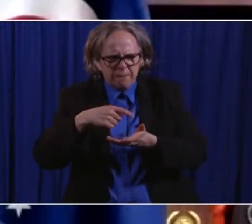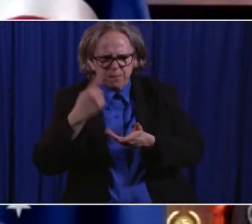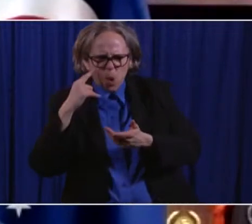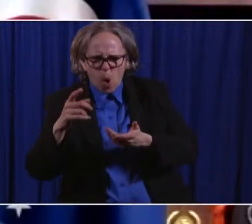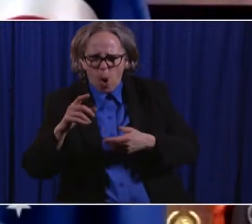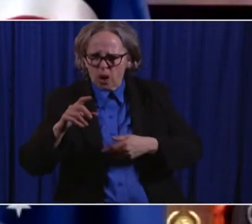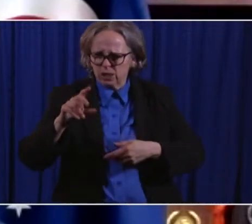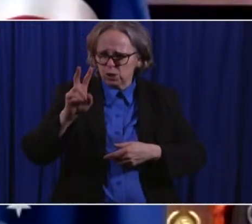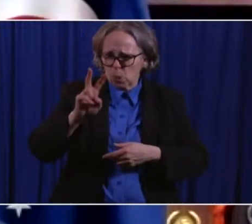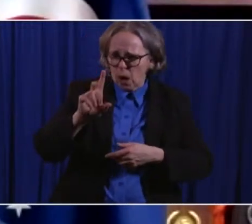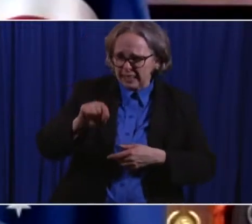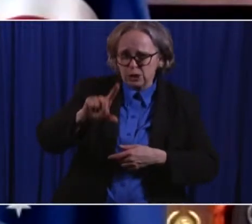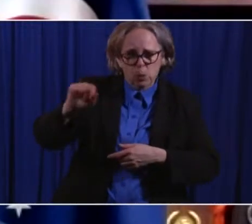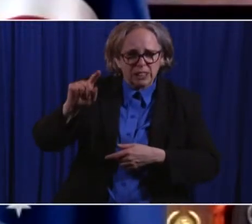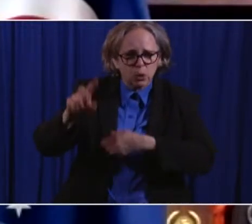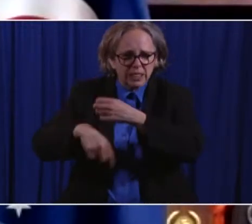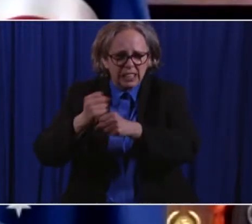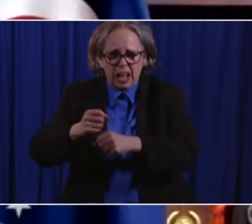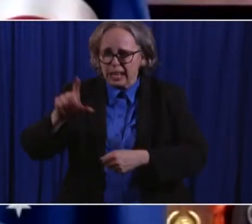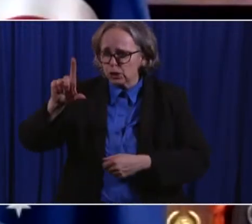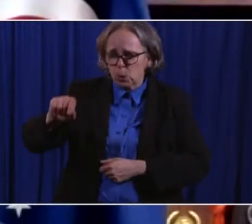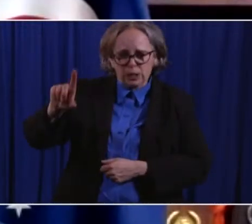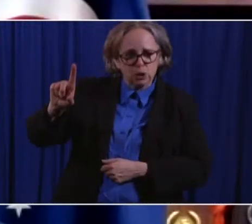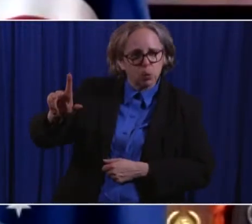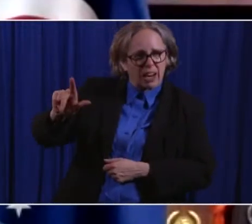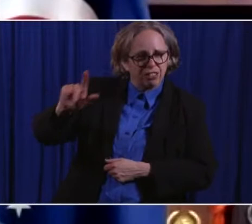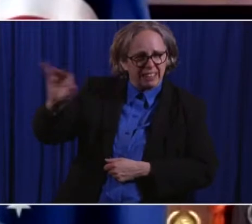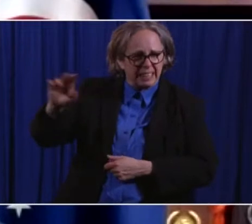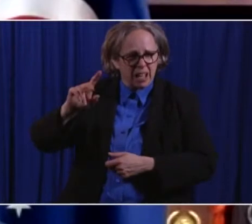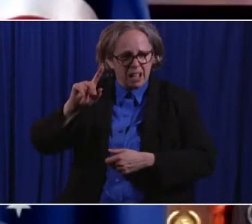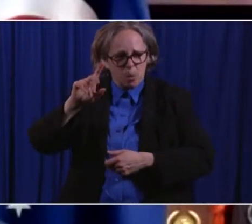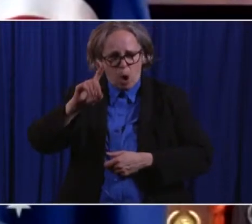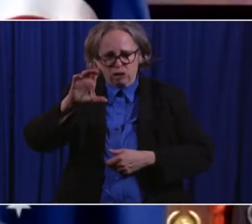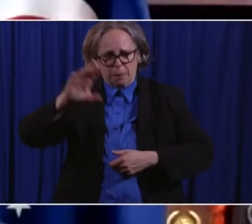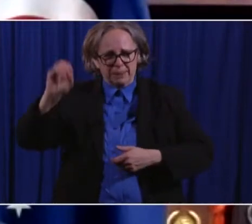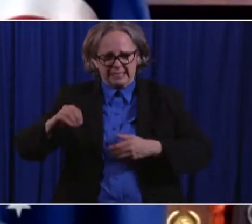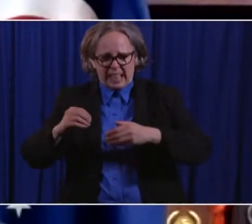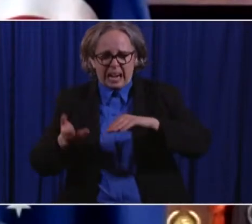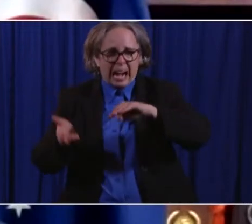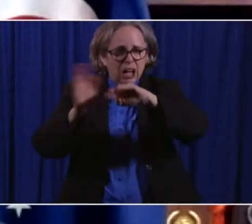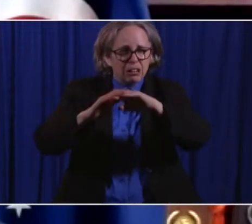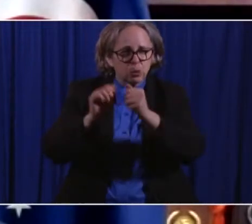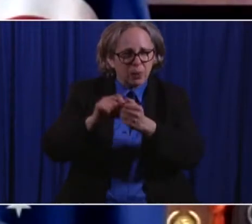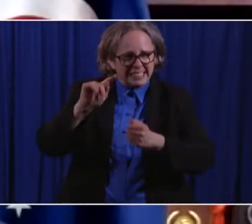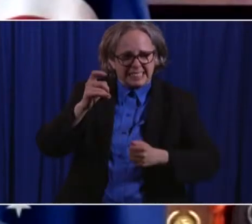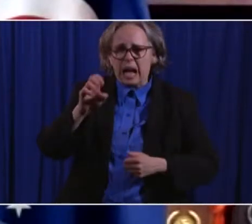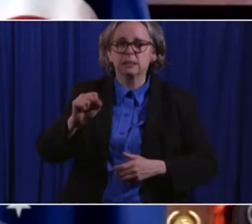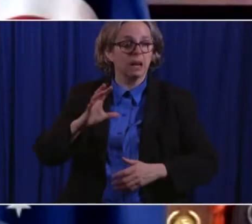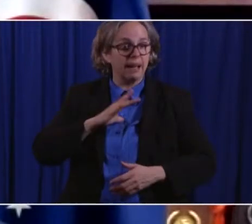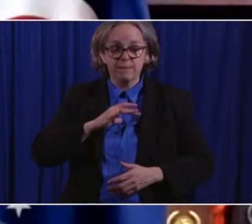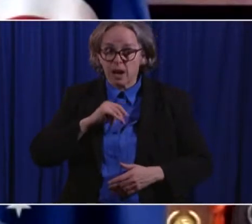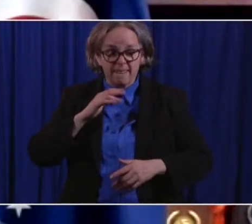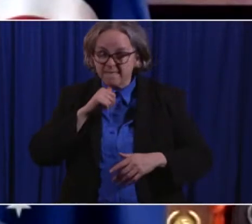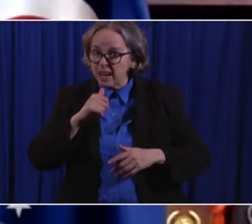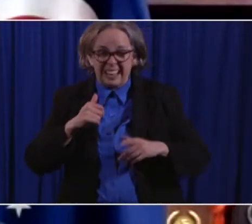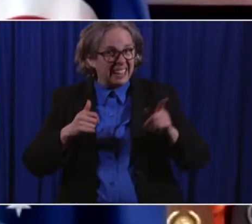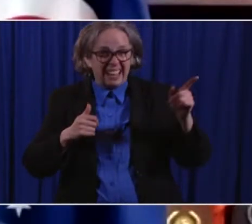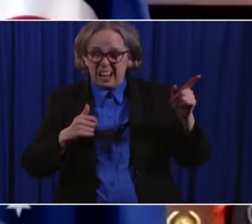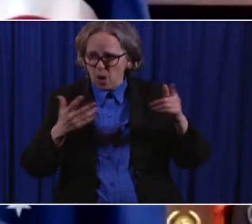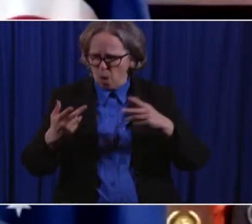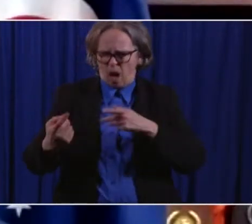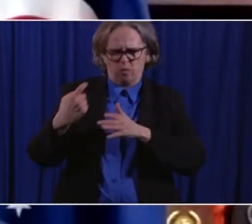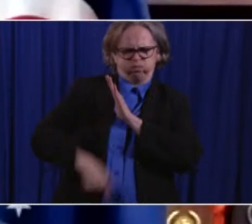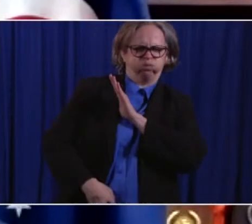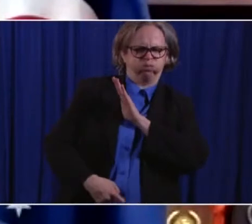in 2023, and 150% increase on that tax in 2024. To put that